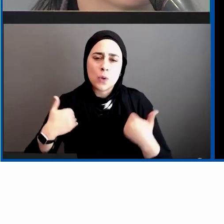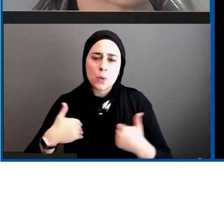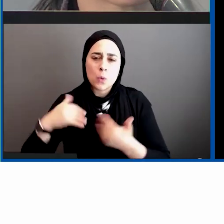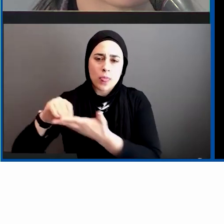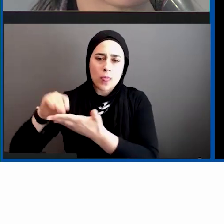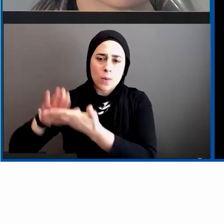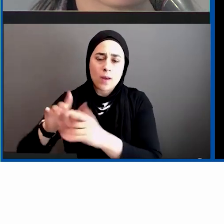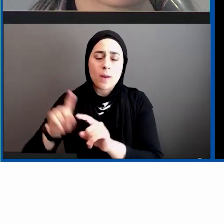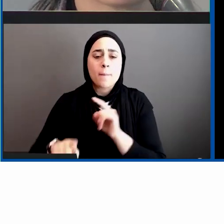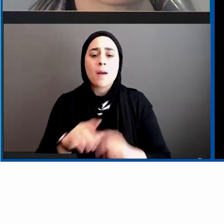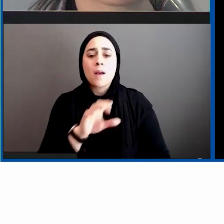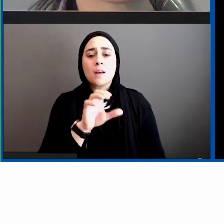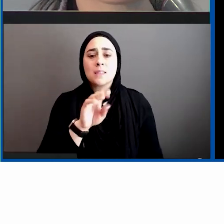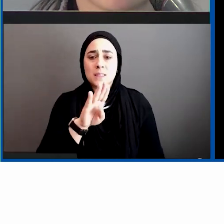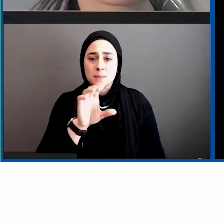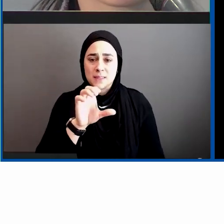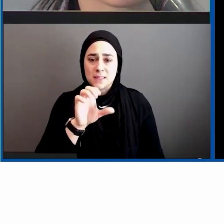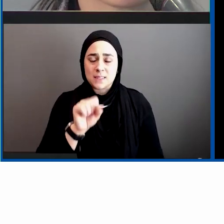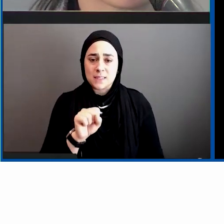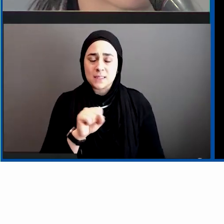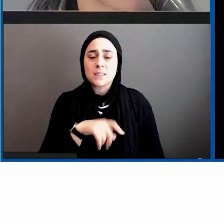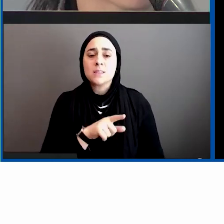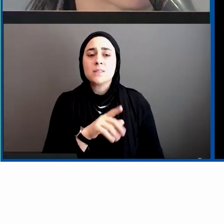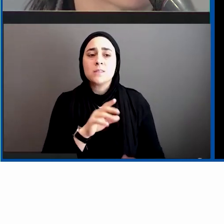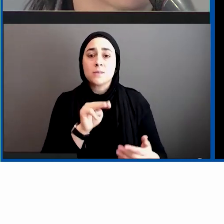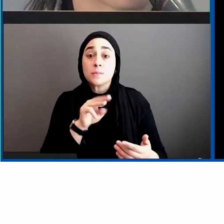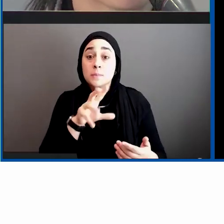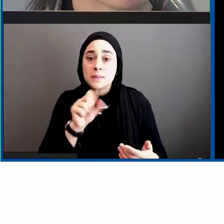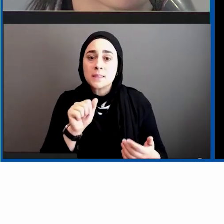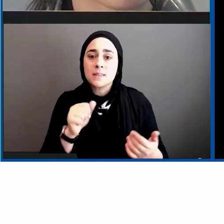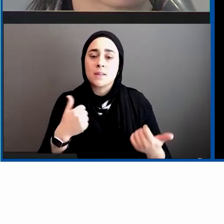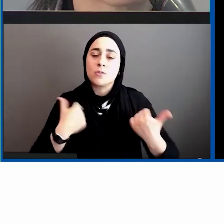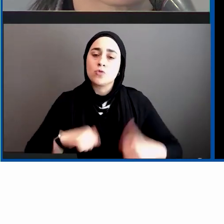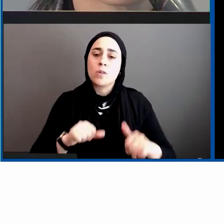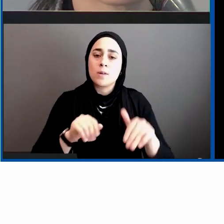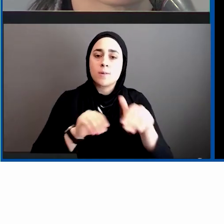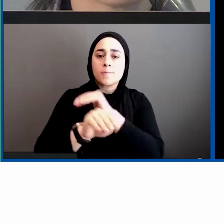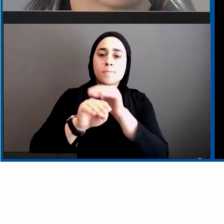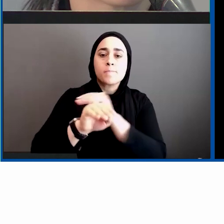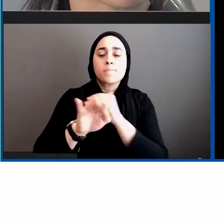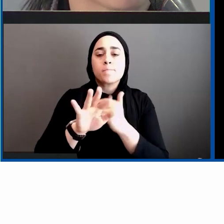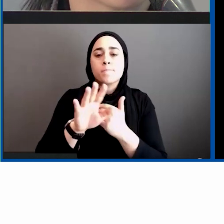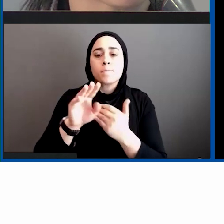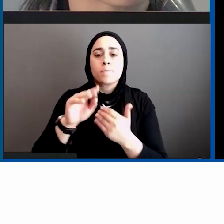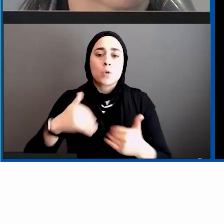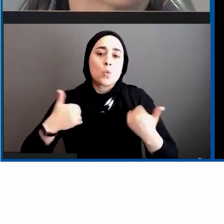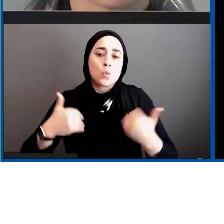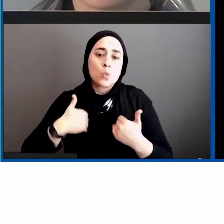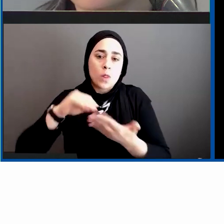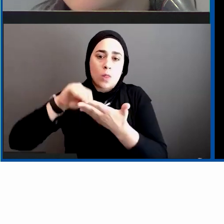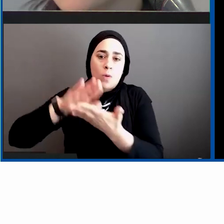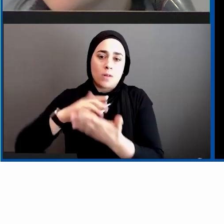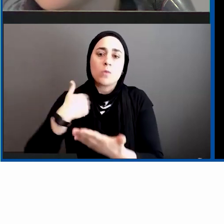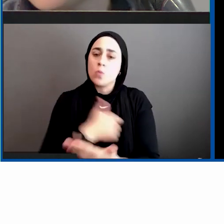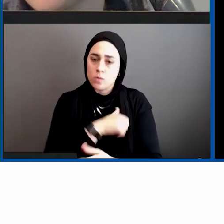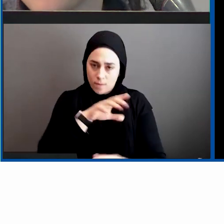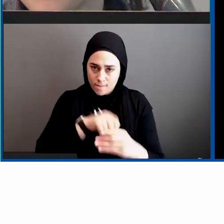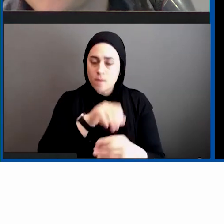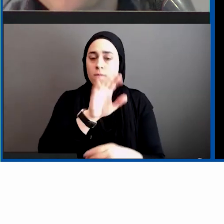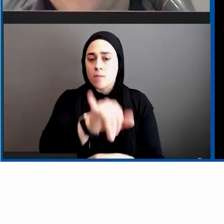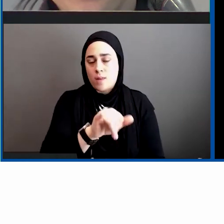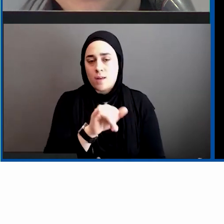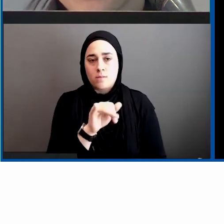the media is trying to get greater access and easier access to youth records. So we're involved in that case as well.